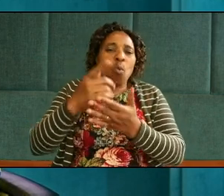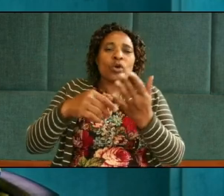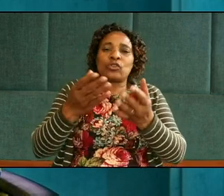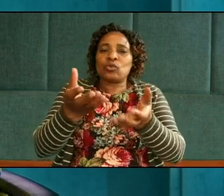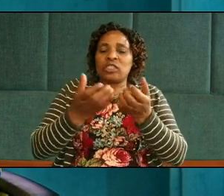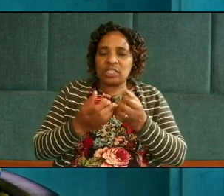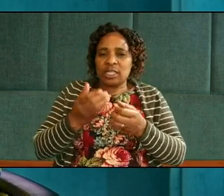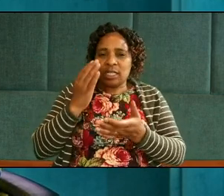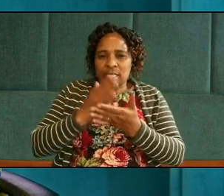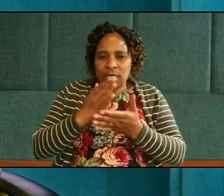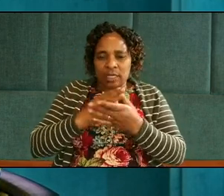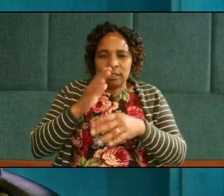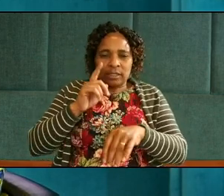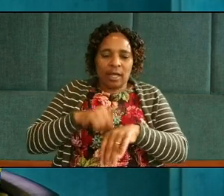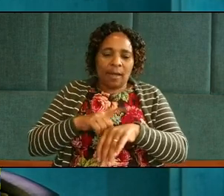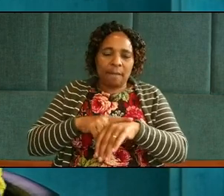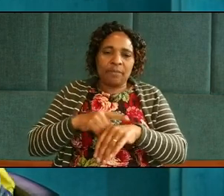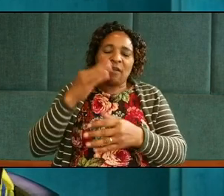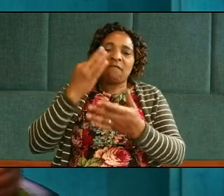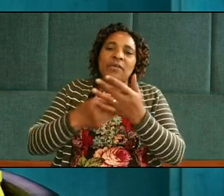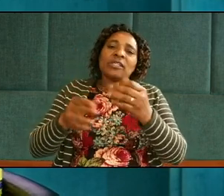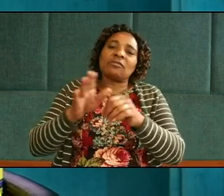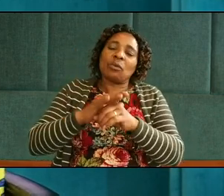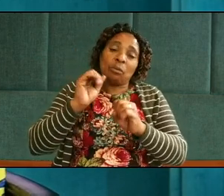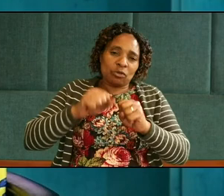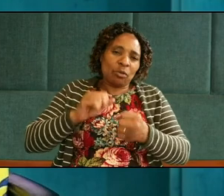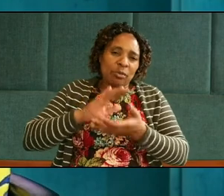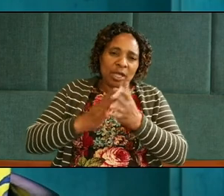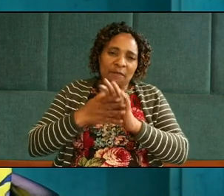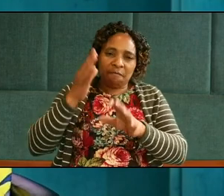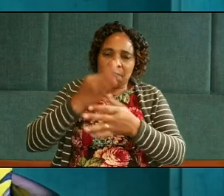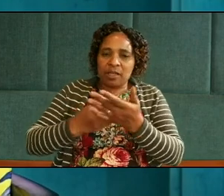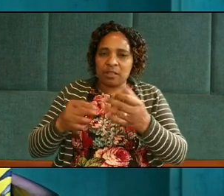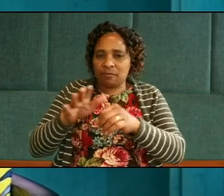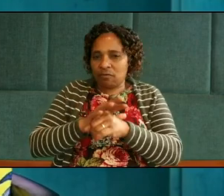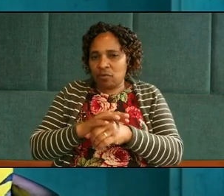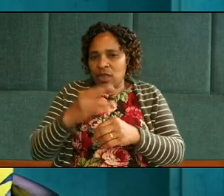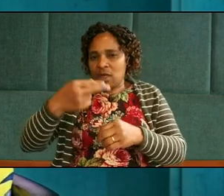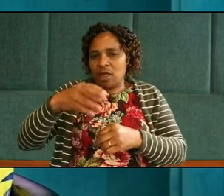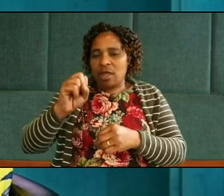you're faithful, he'll also be faithful. Like Henry said, that